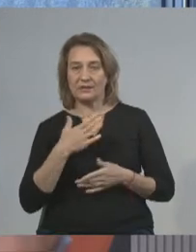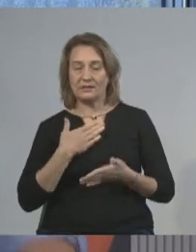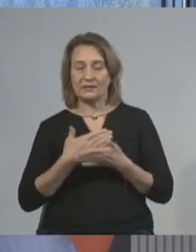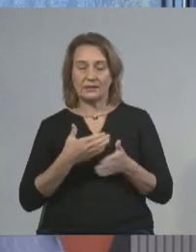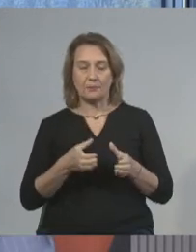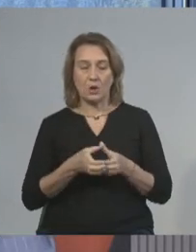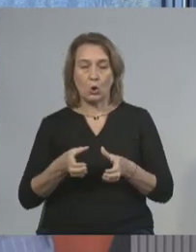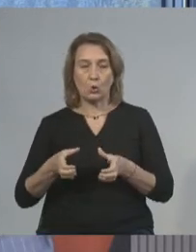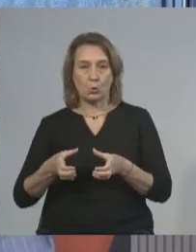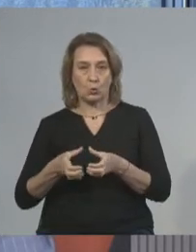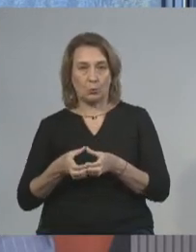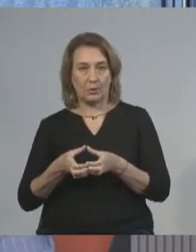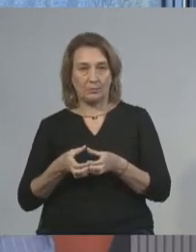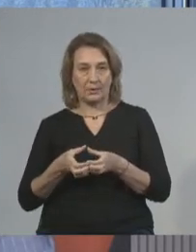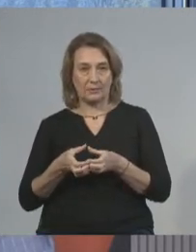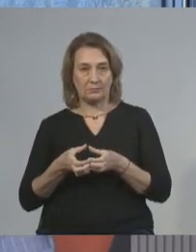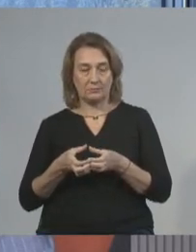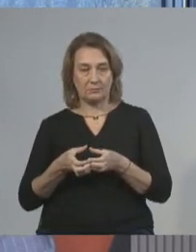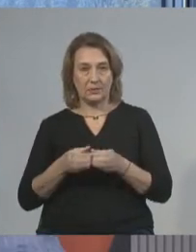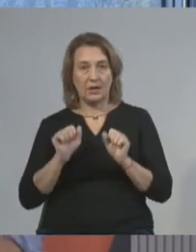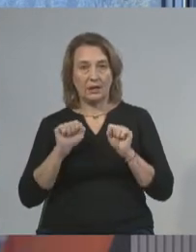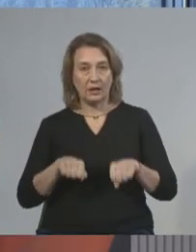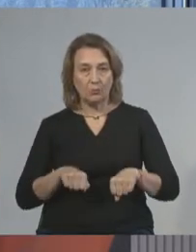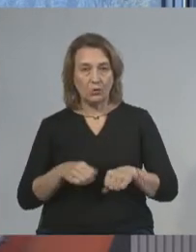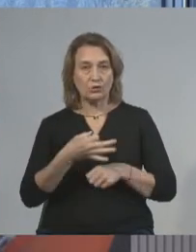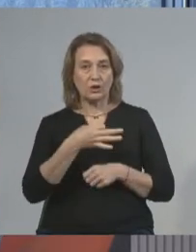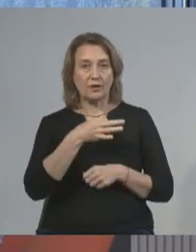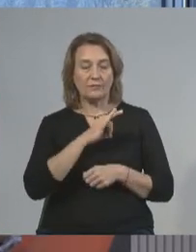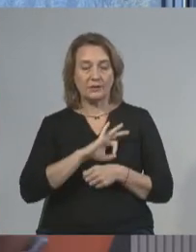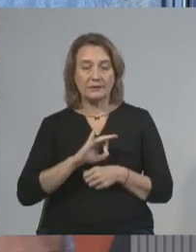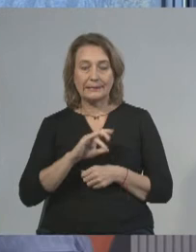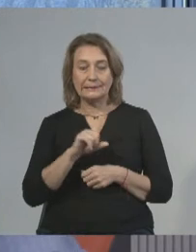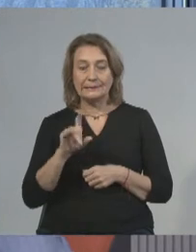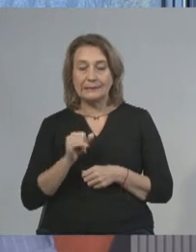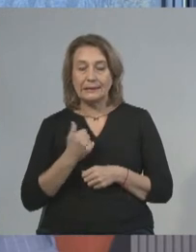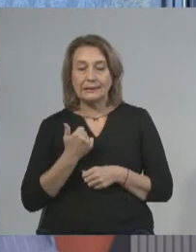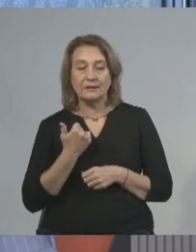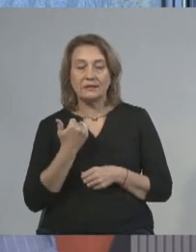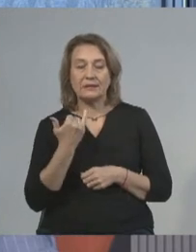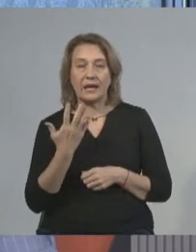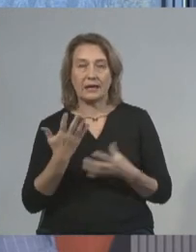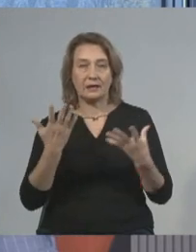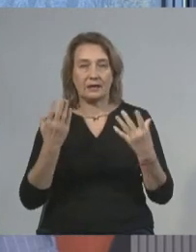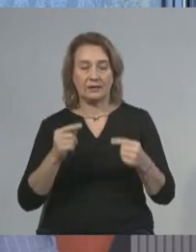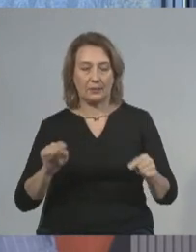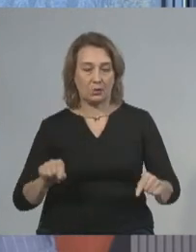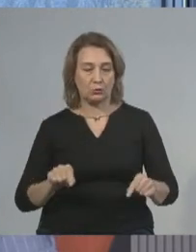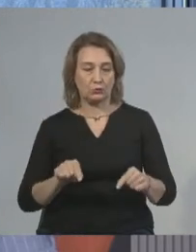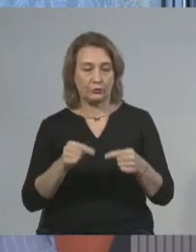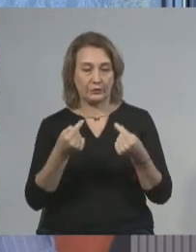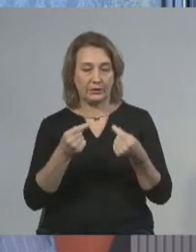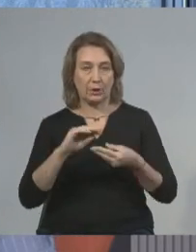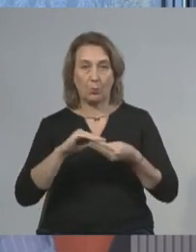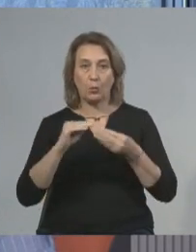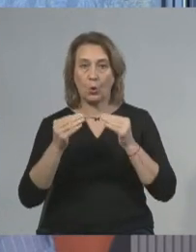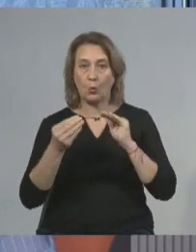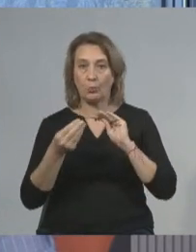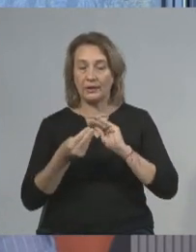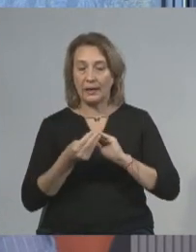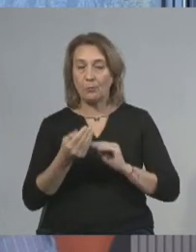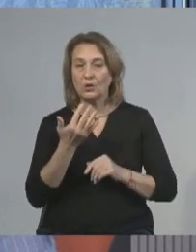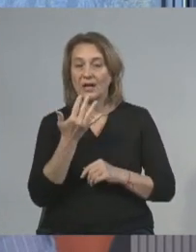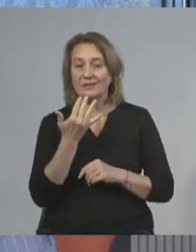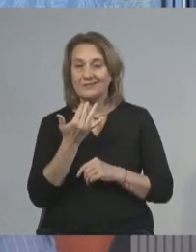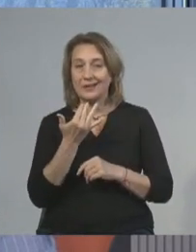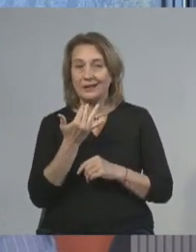channels groups in uh vibers and we see how it can be used for example like it happened when